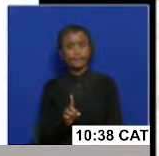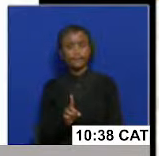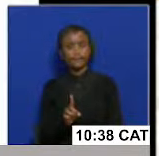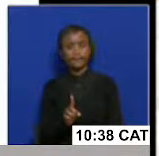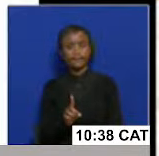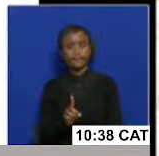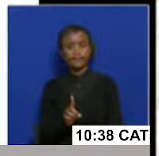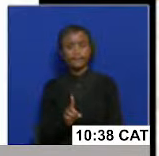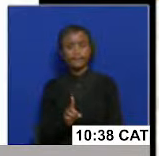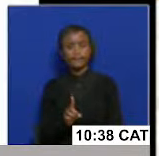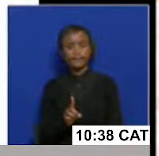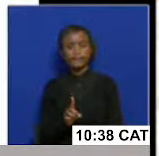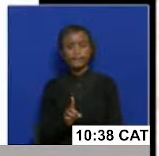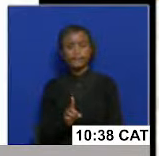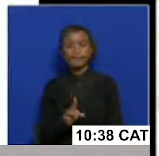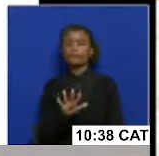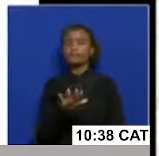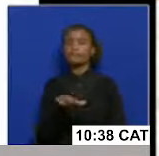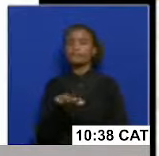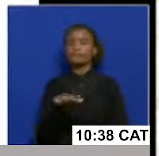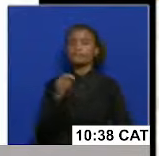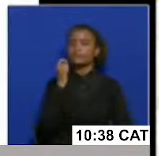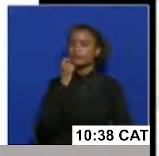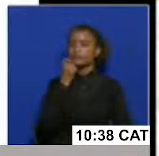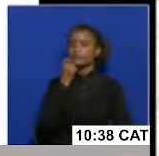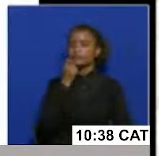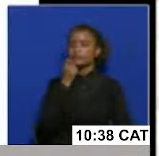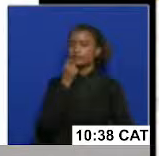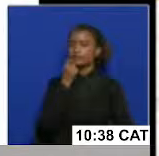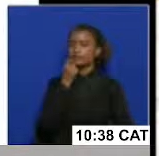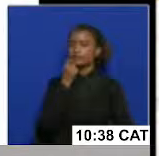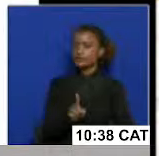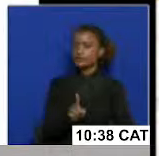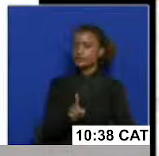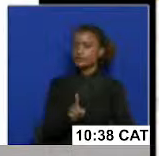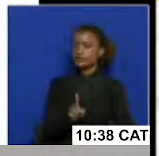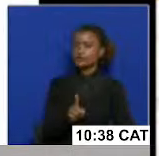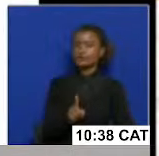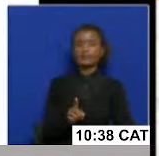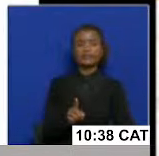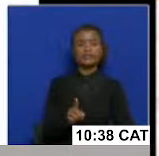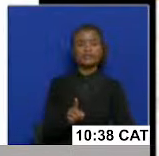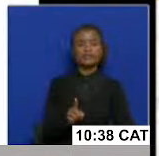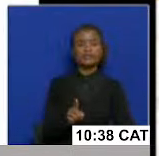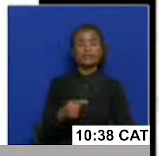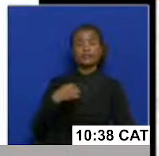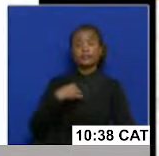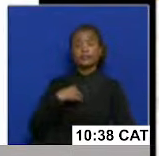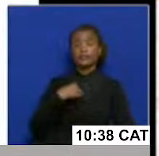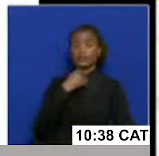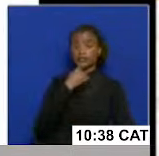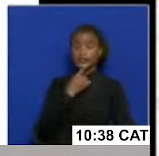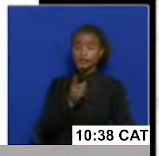What do you say? What are you saying? Oh, I'm sorry. I'm saying